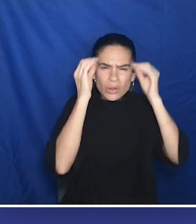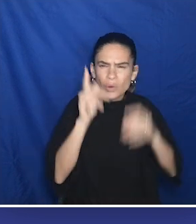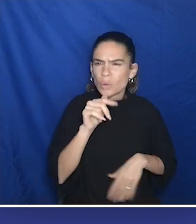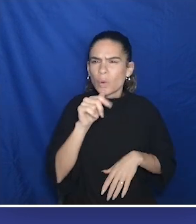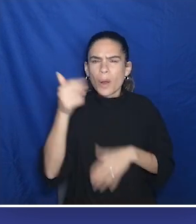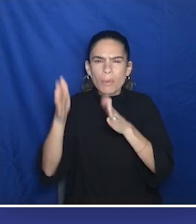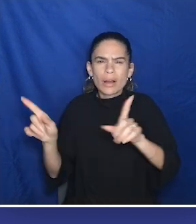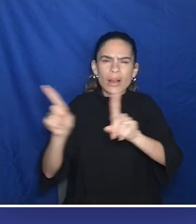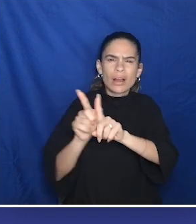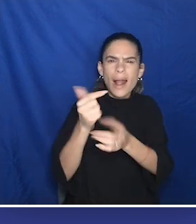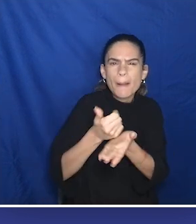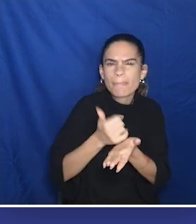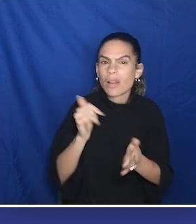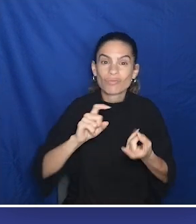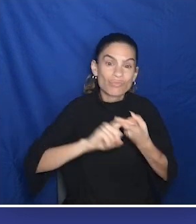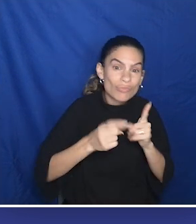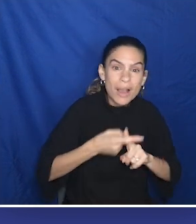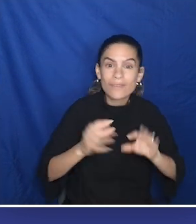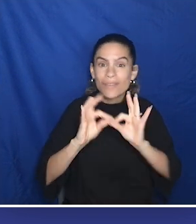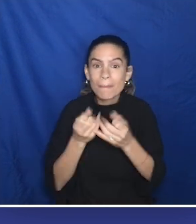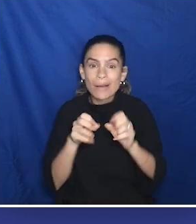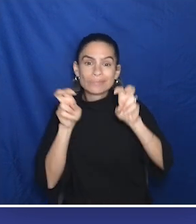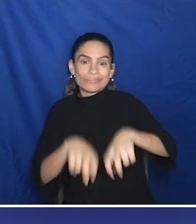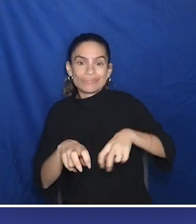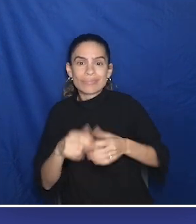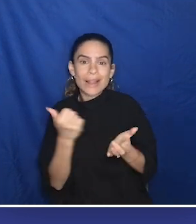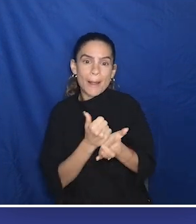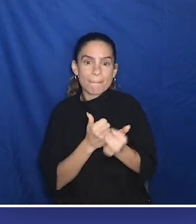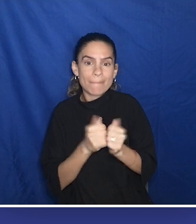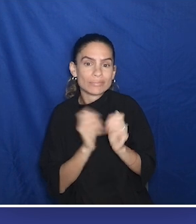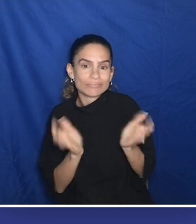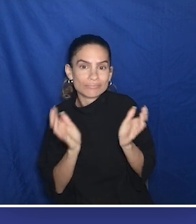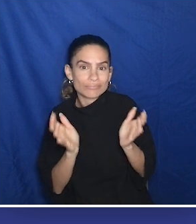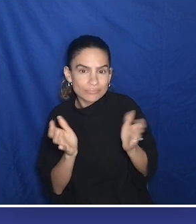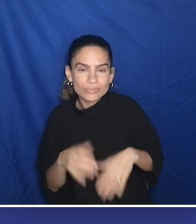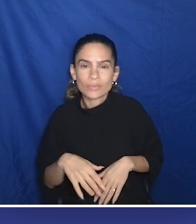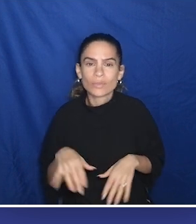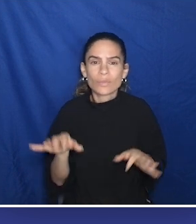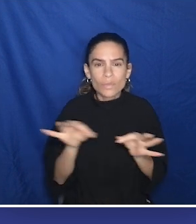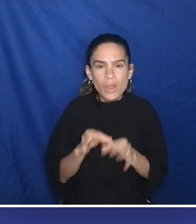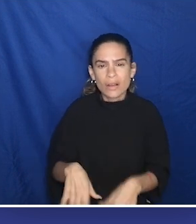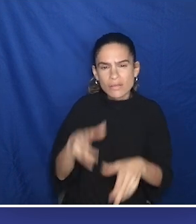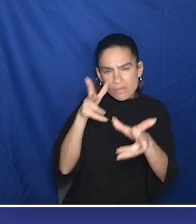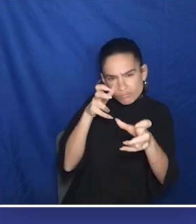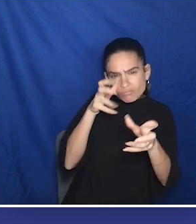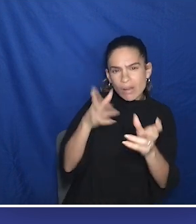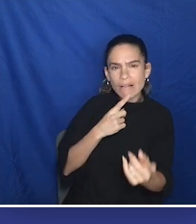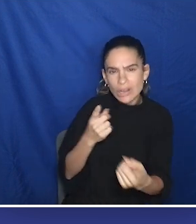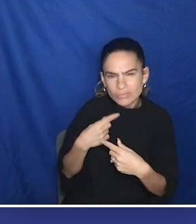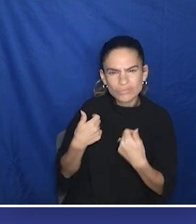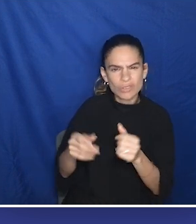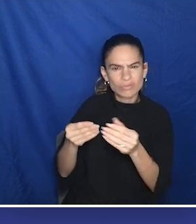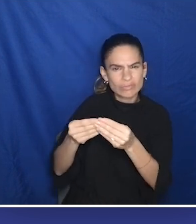someone you trust, like a friend or family member, can help you with the conversation. Listen carefully to responses to try to